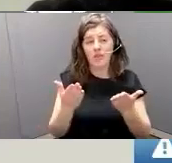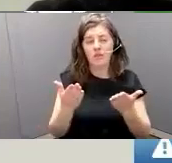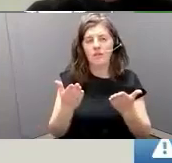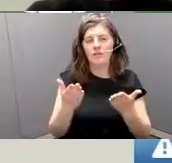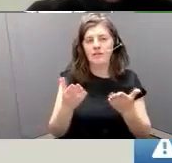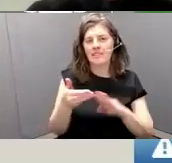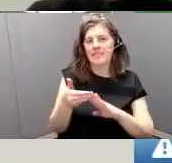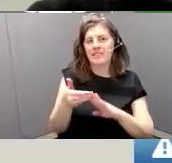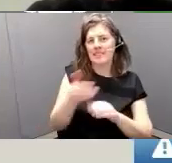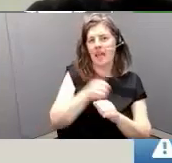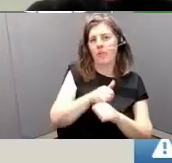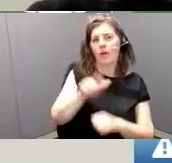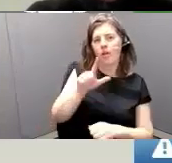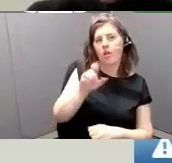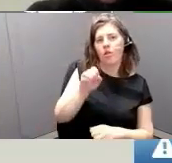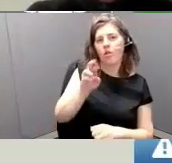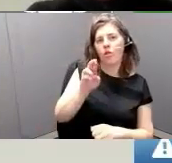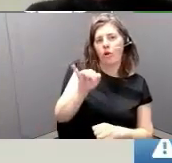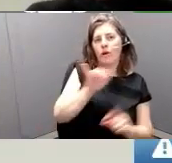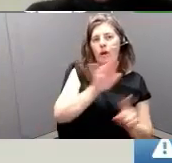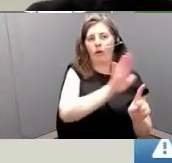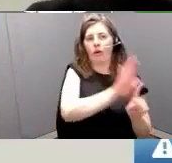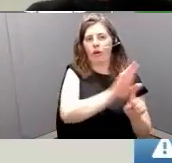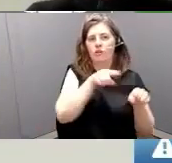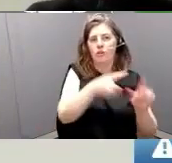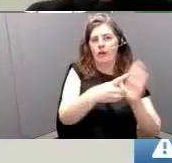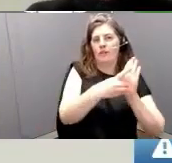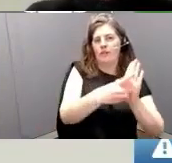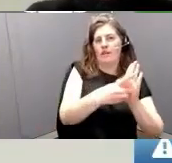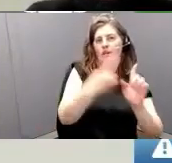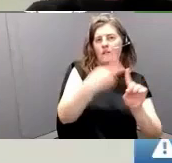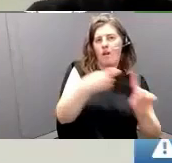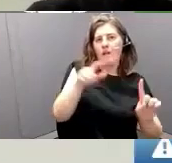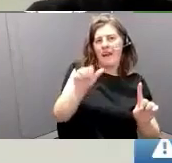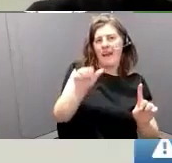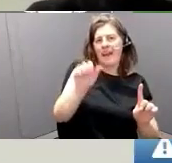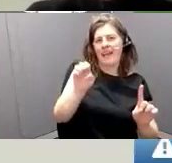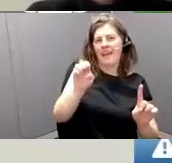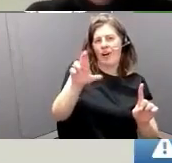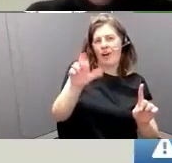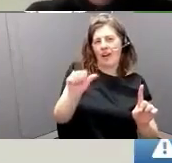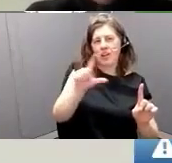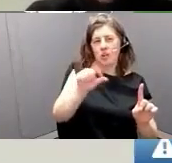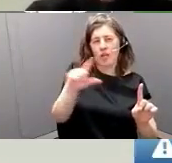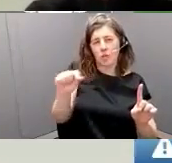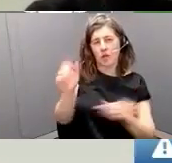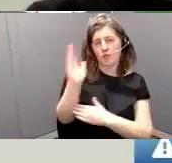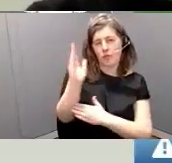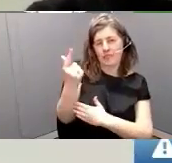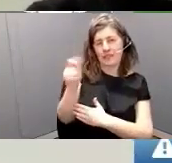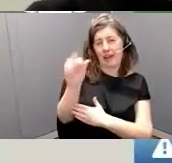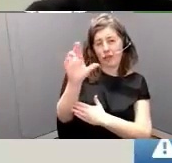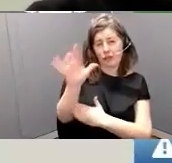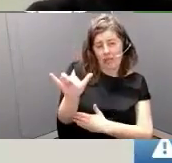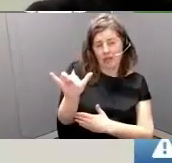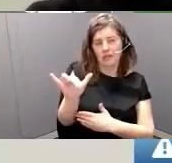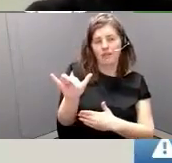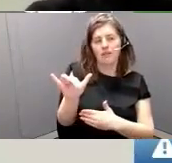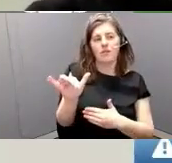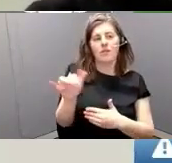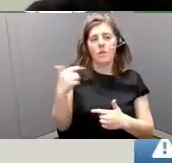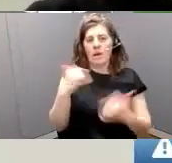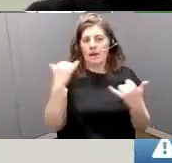did with Lori's poster in the AERA 2020 iPresentation Gallery, we